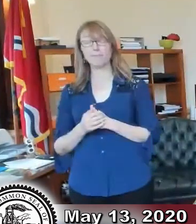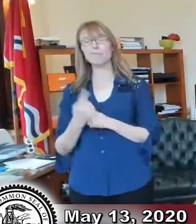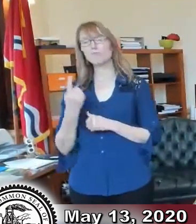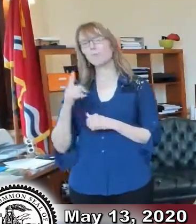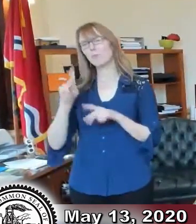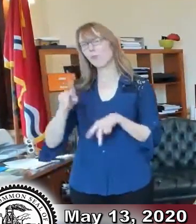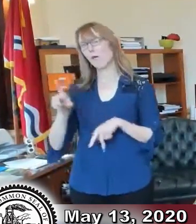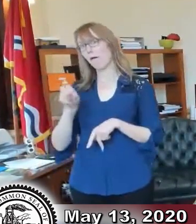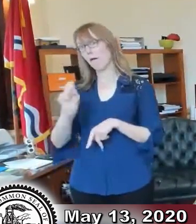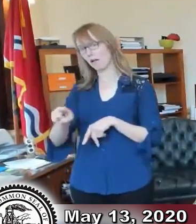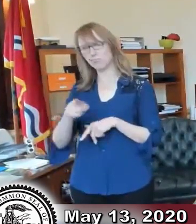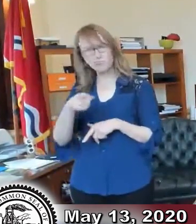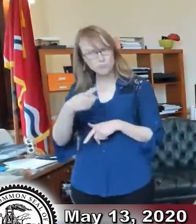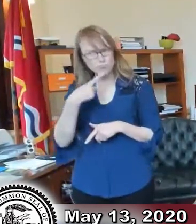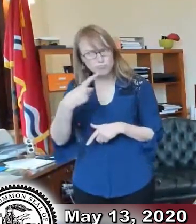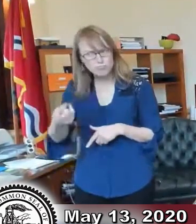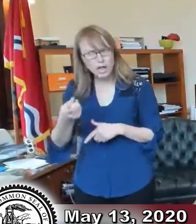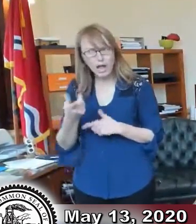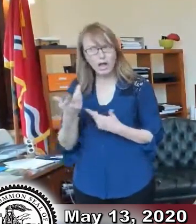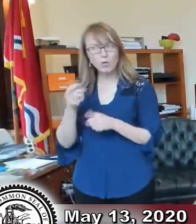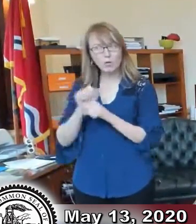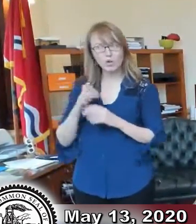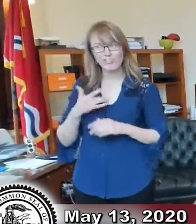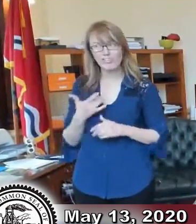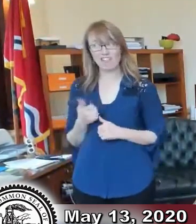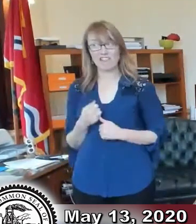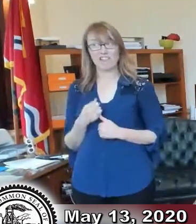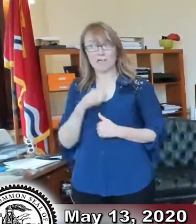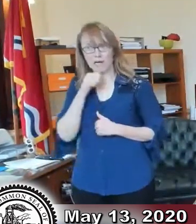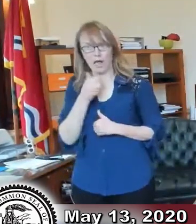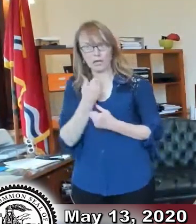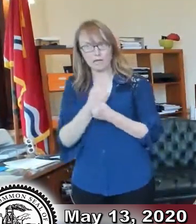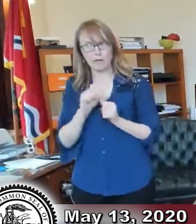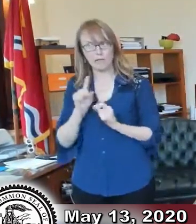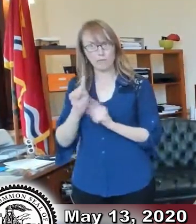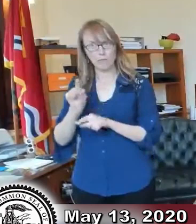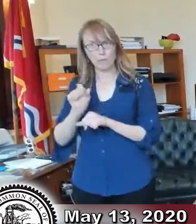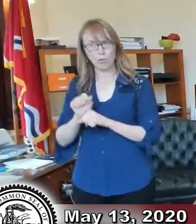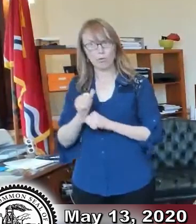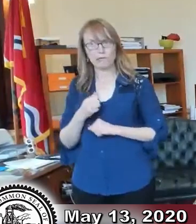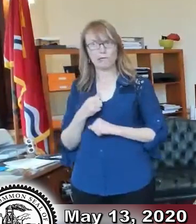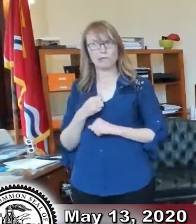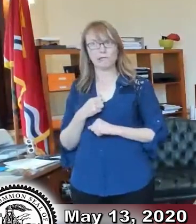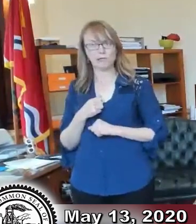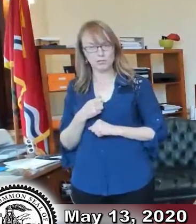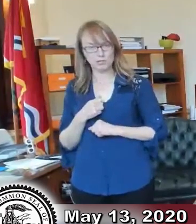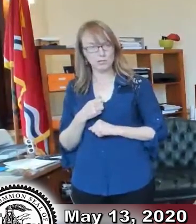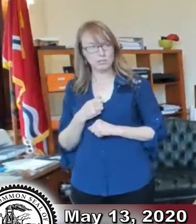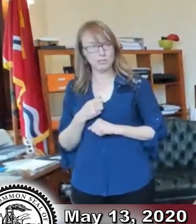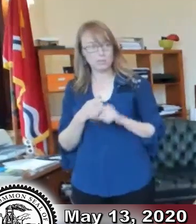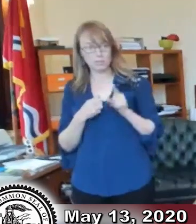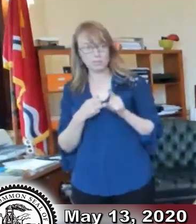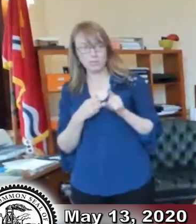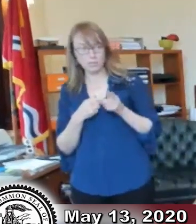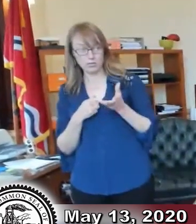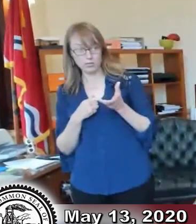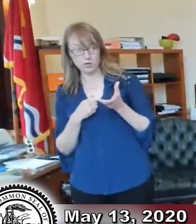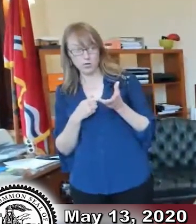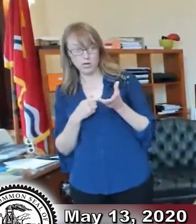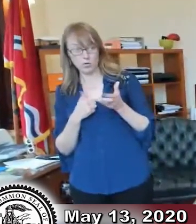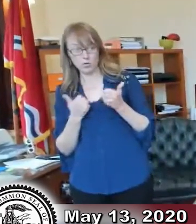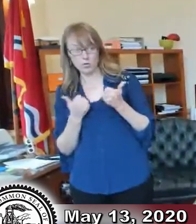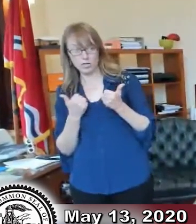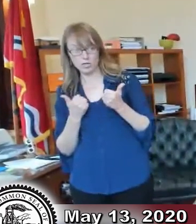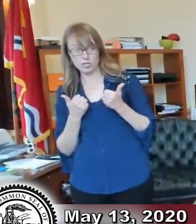employees who just do not feel safe about going back to work on May 18th? City employees, all It employees?